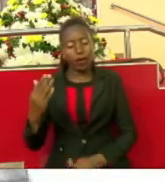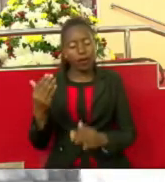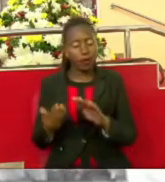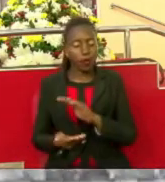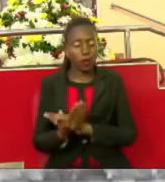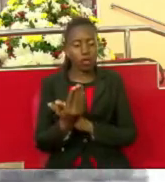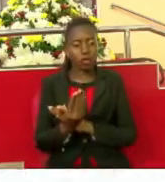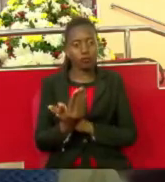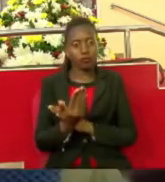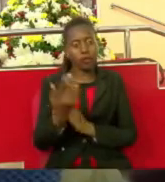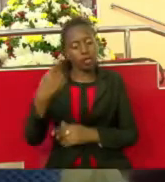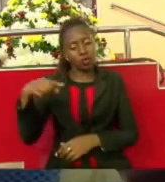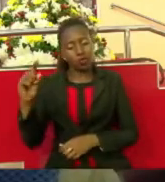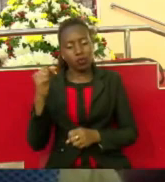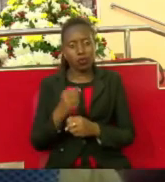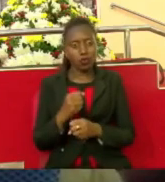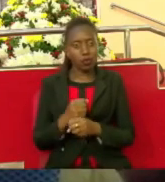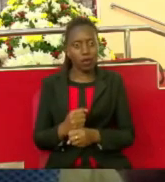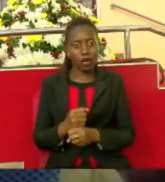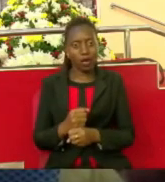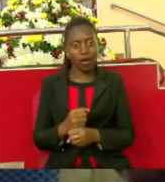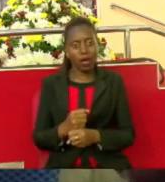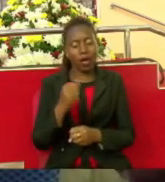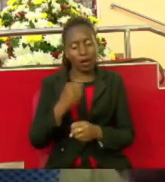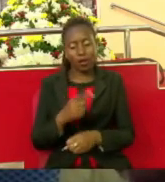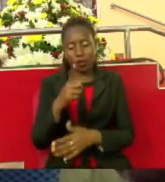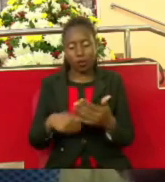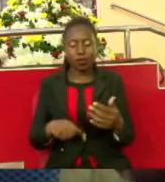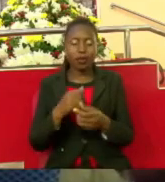to go to work and do what they love doing.